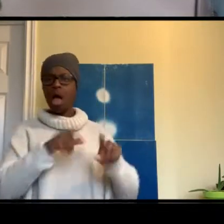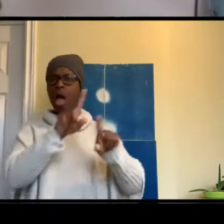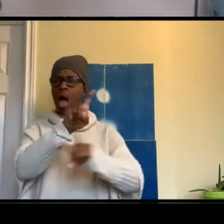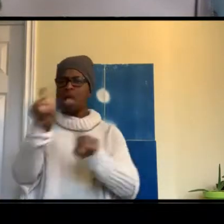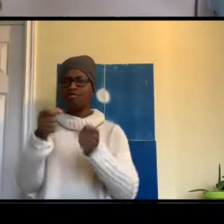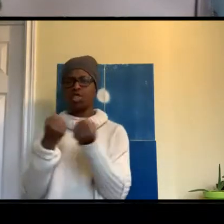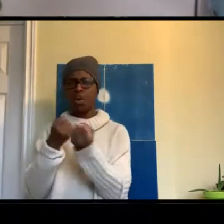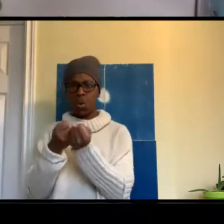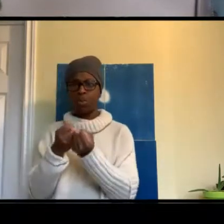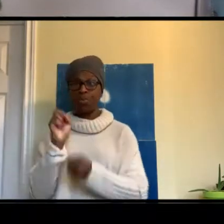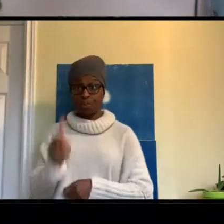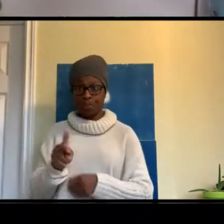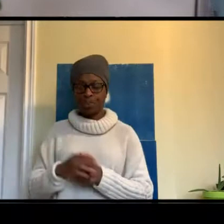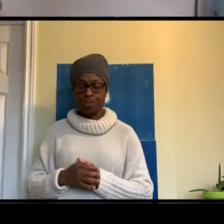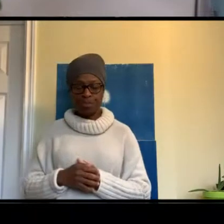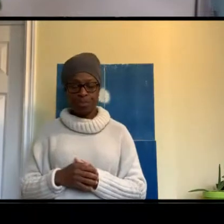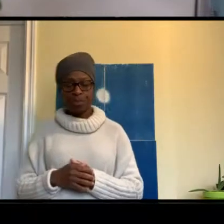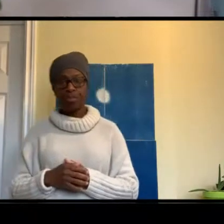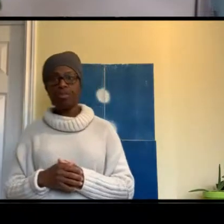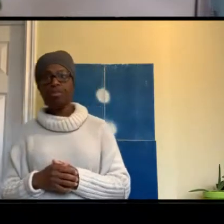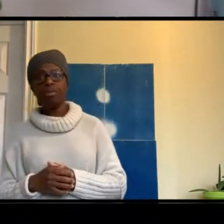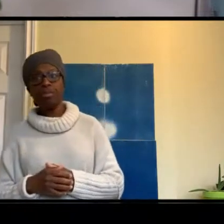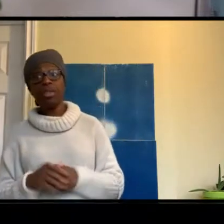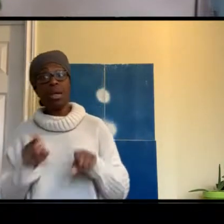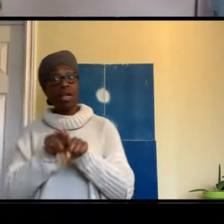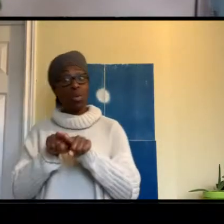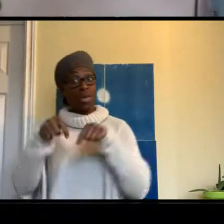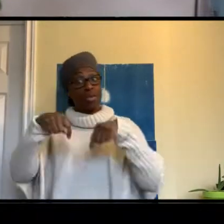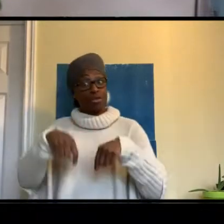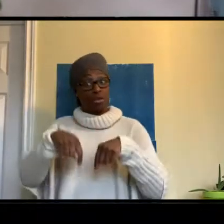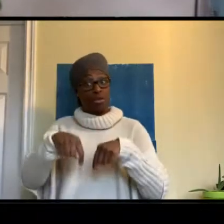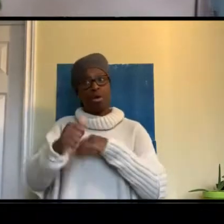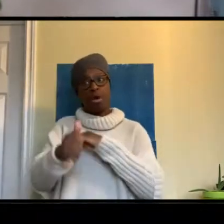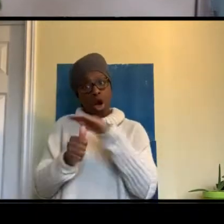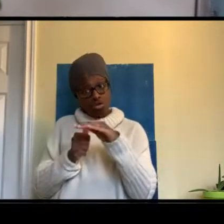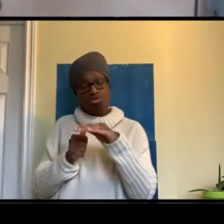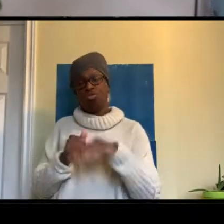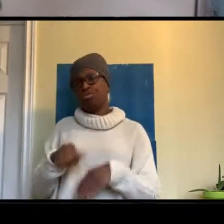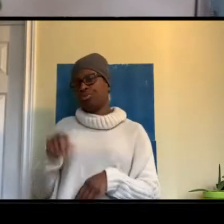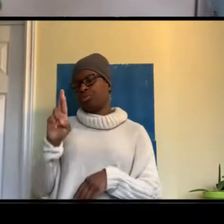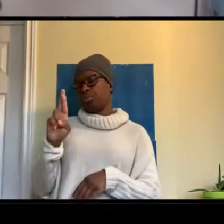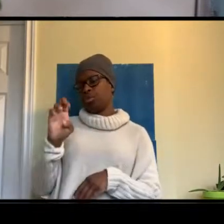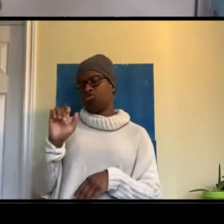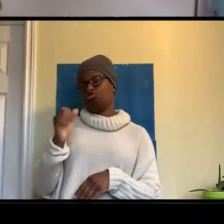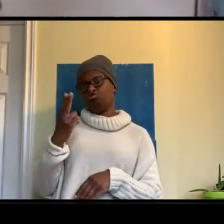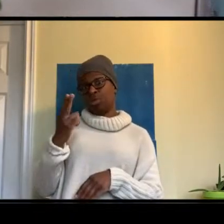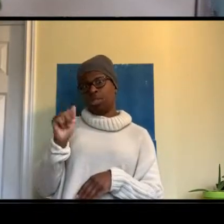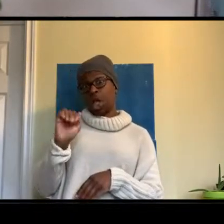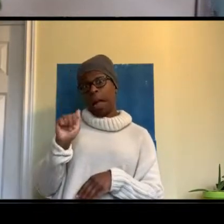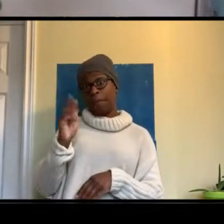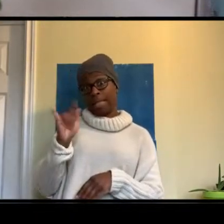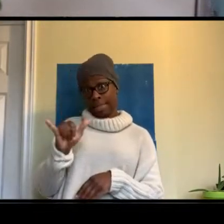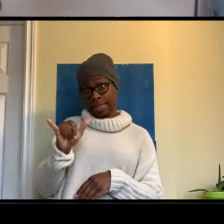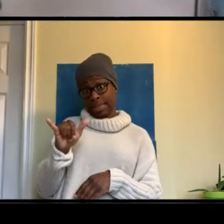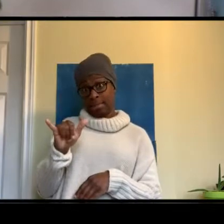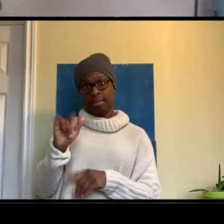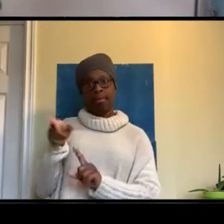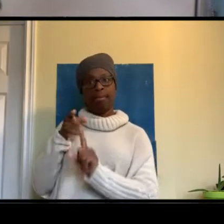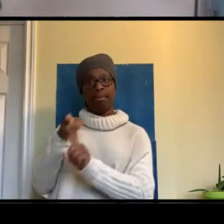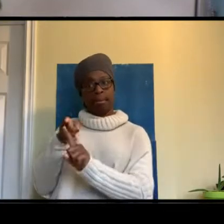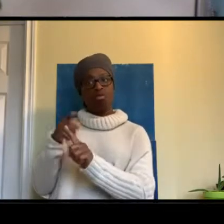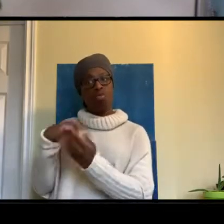Nose at BAAFF, at the Blue Nose Ability Arts and Film Festival, you know, if you're having a hard time finding a